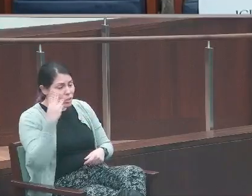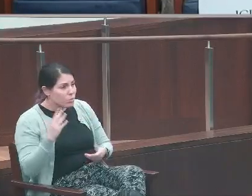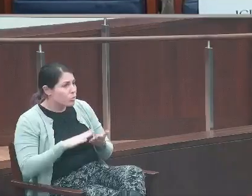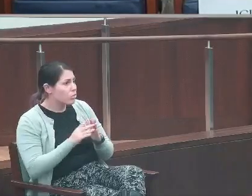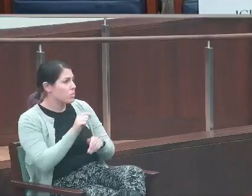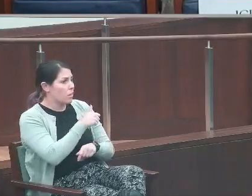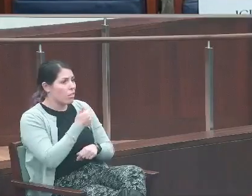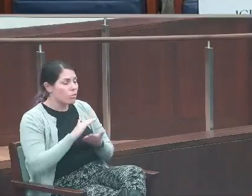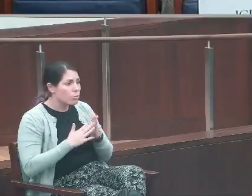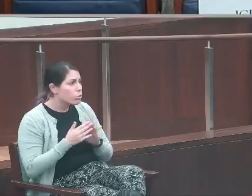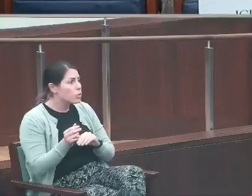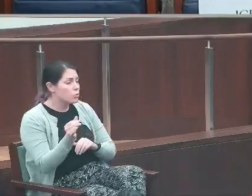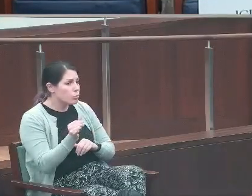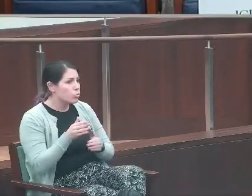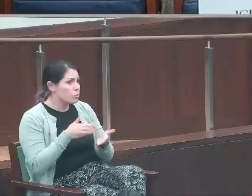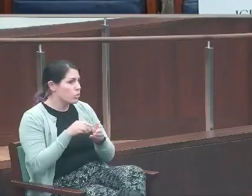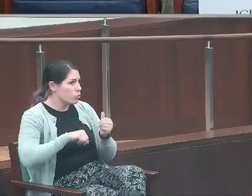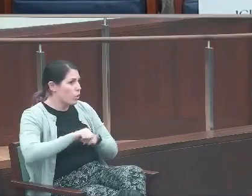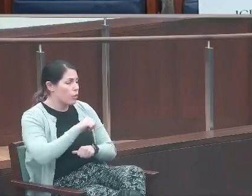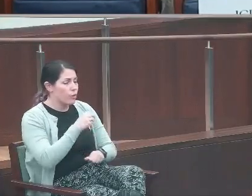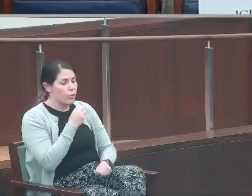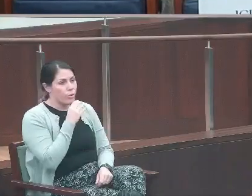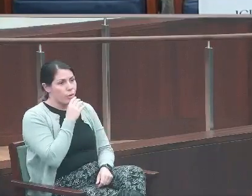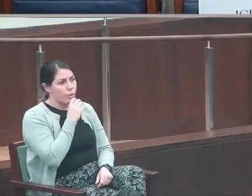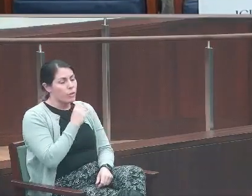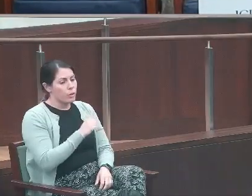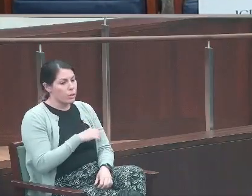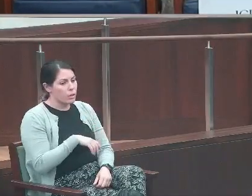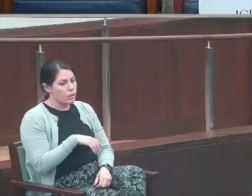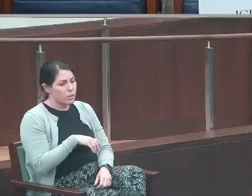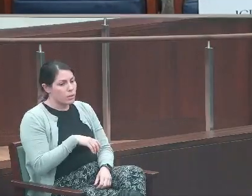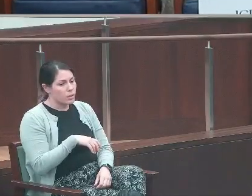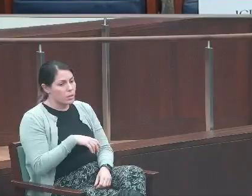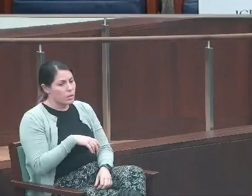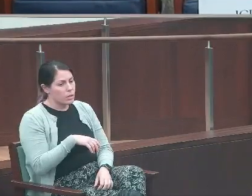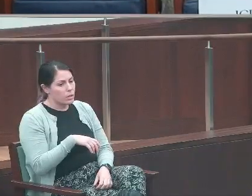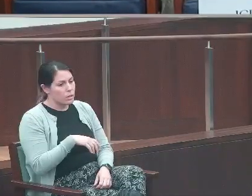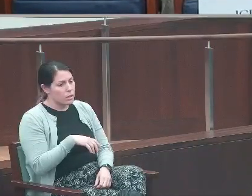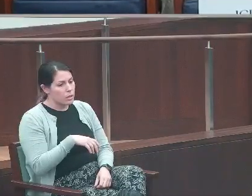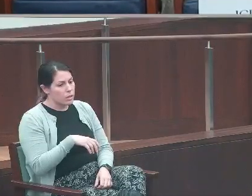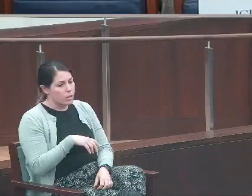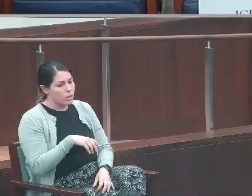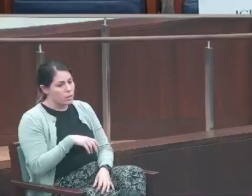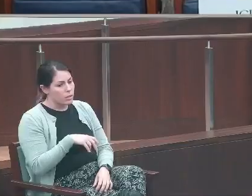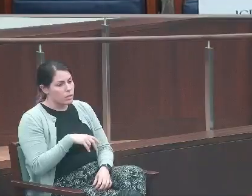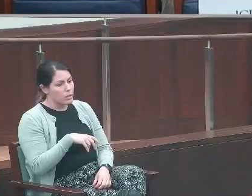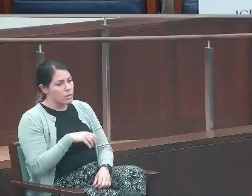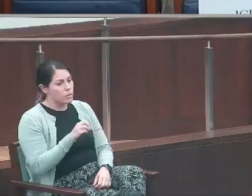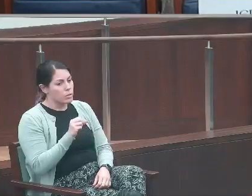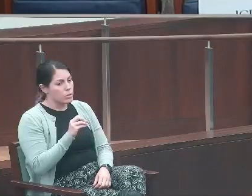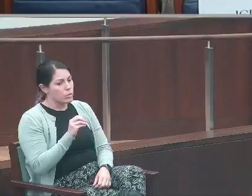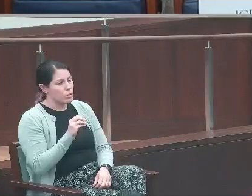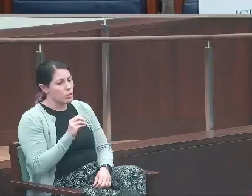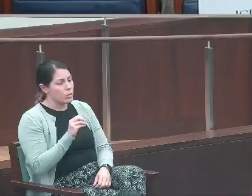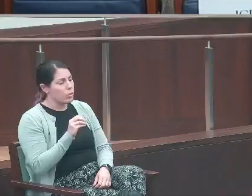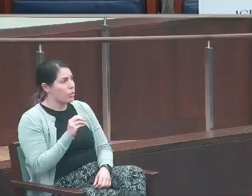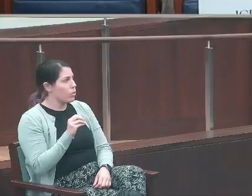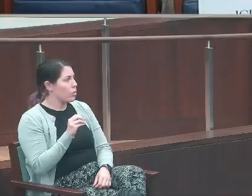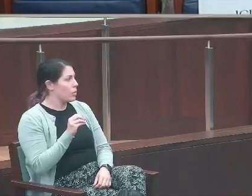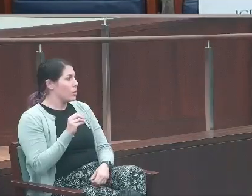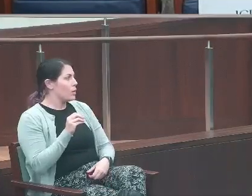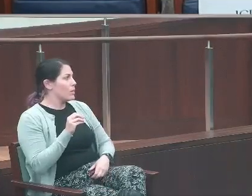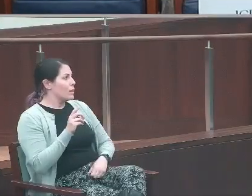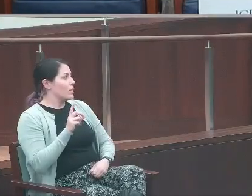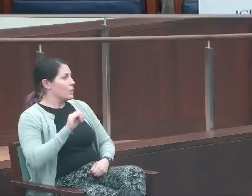own community is actually quite diverse, and when we think about things in such reductive terms, it's harmful in that way. And there's a